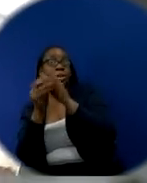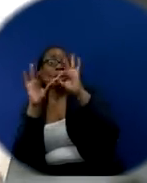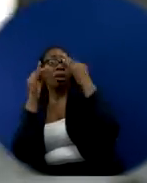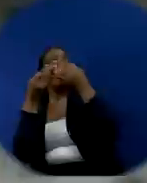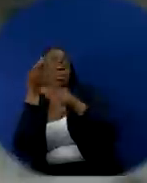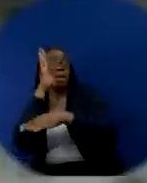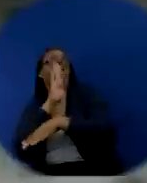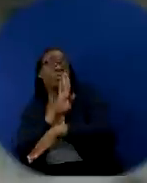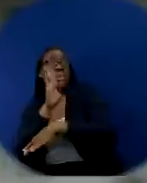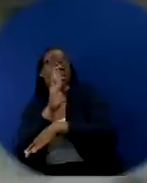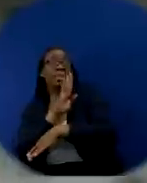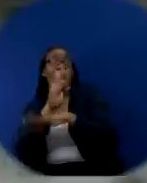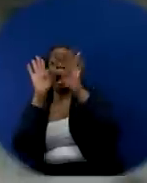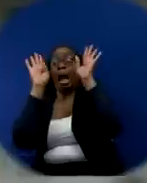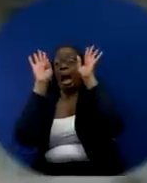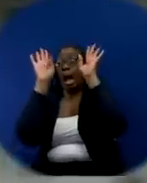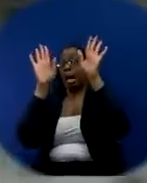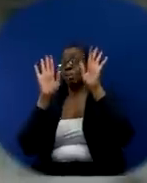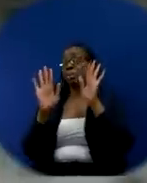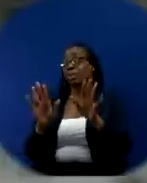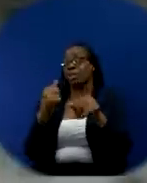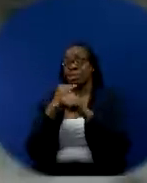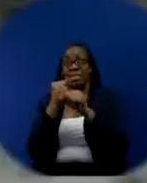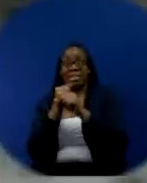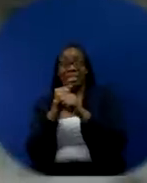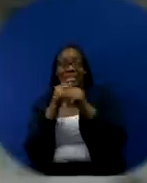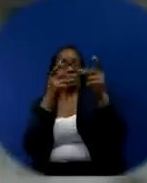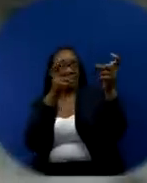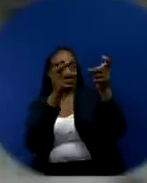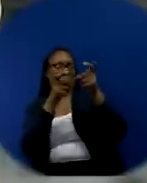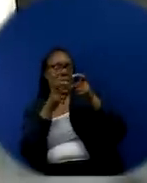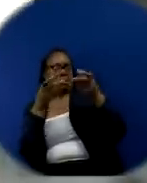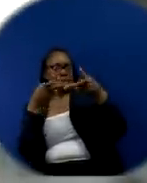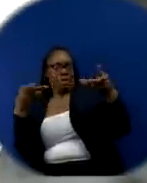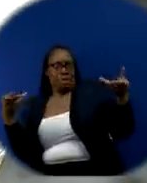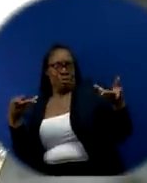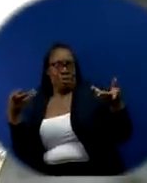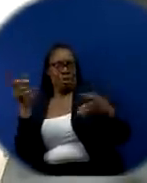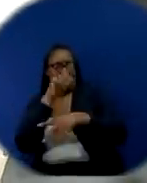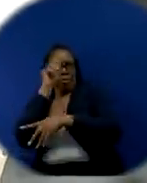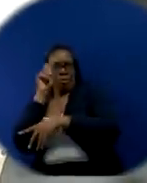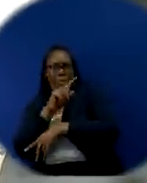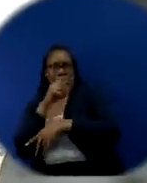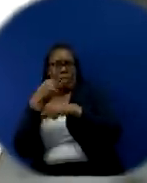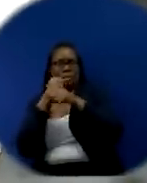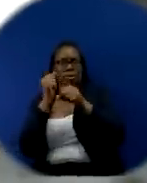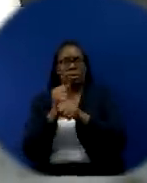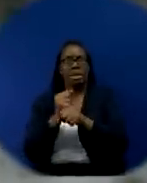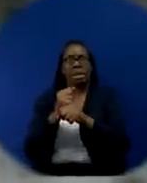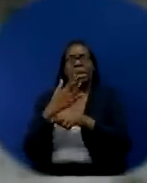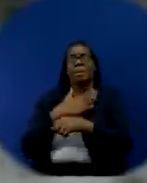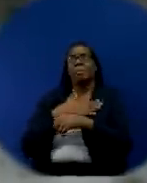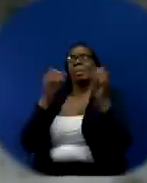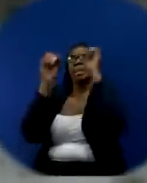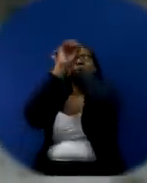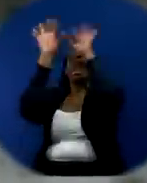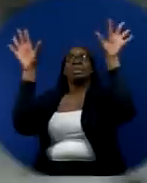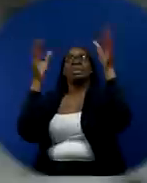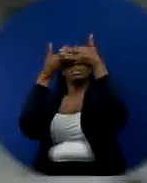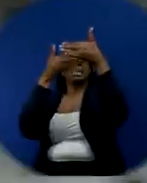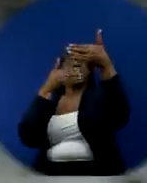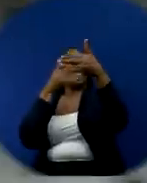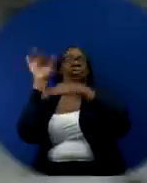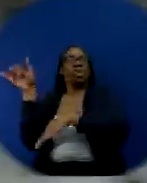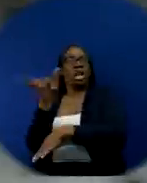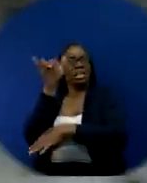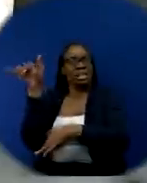God. I'm so grateful he just makes room for me because he created me in his image and after his